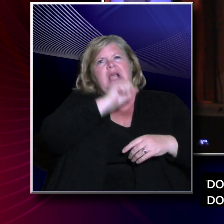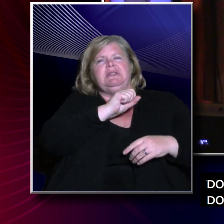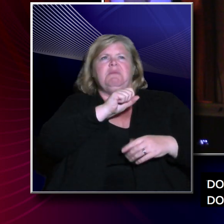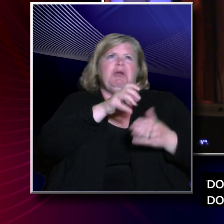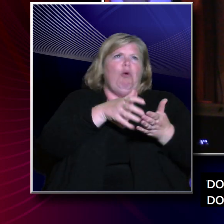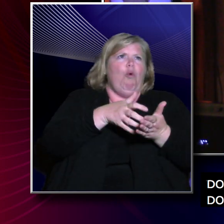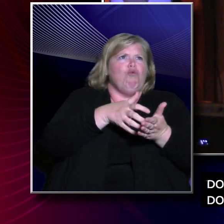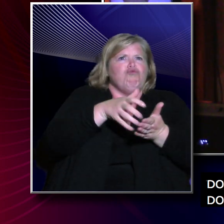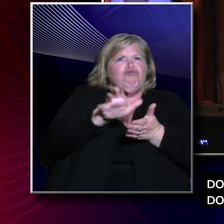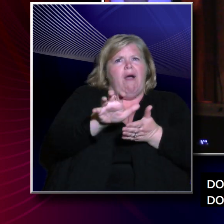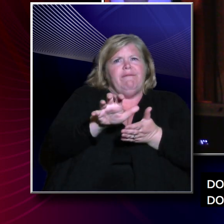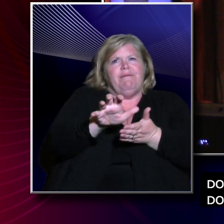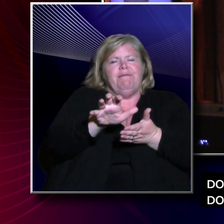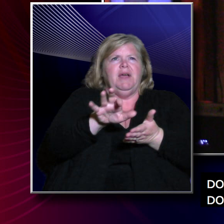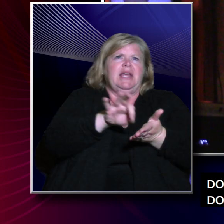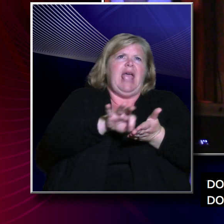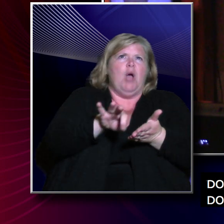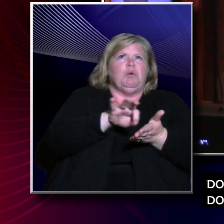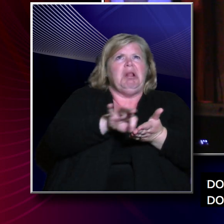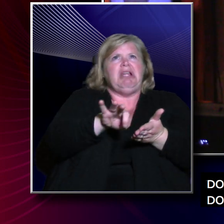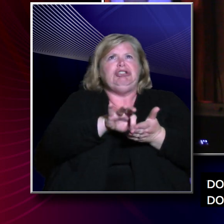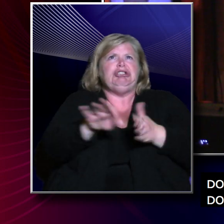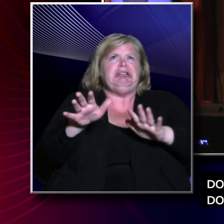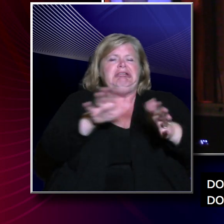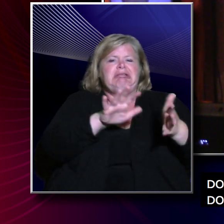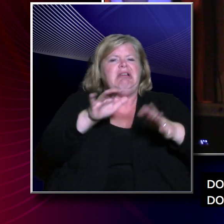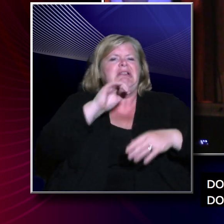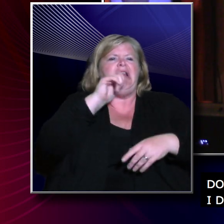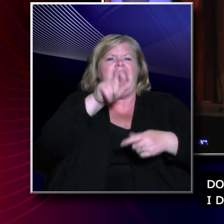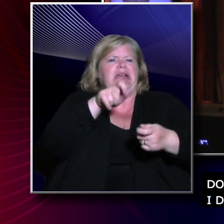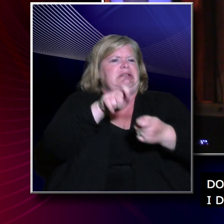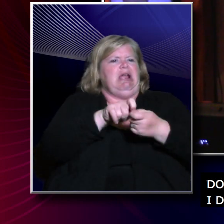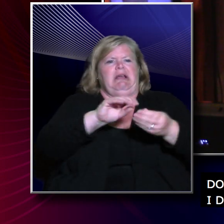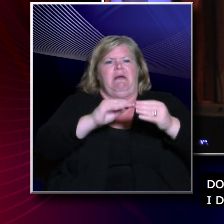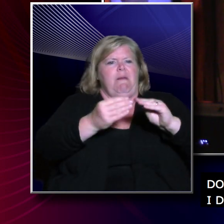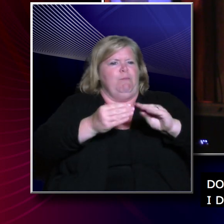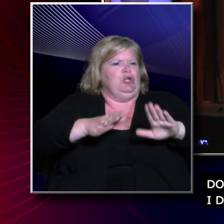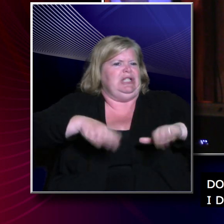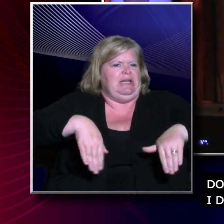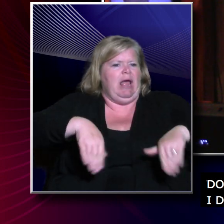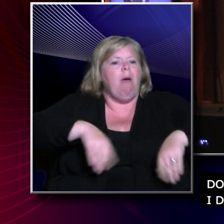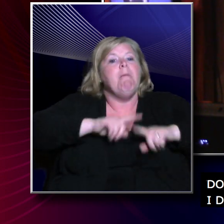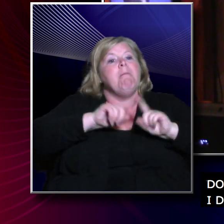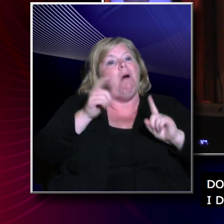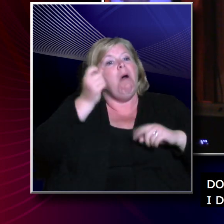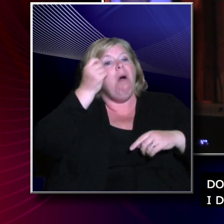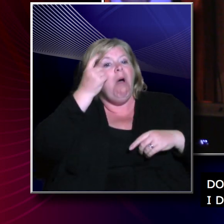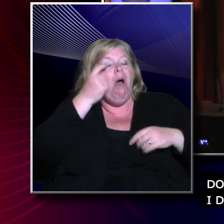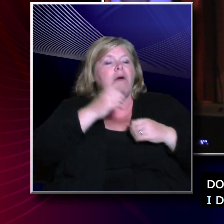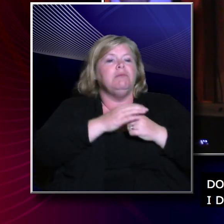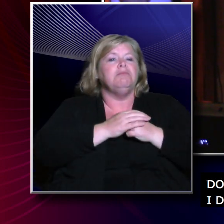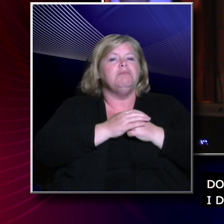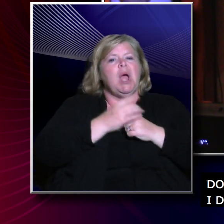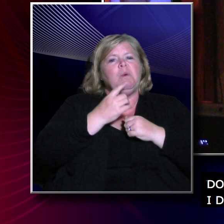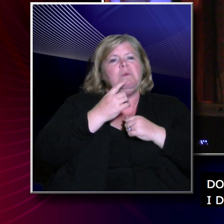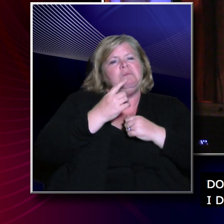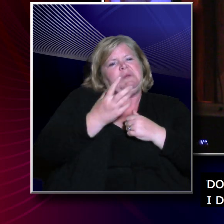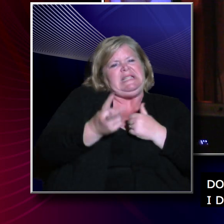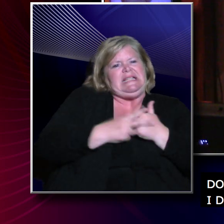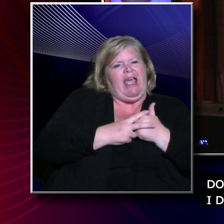rough calculations. I don't have exact numbers yet, but we may save right around